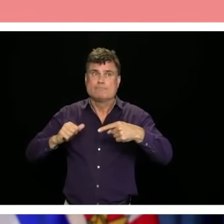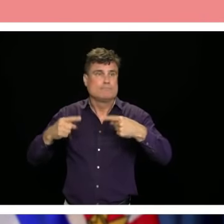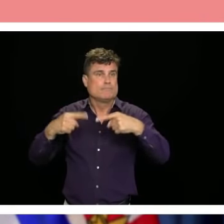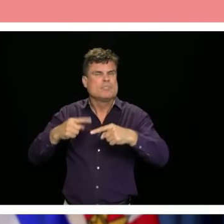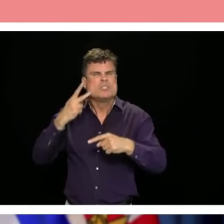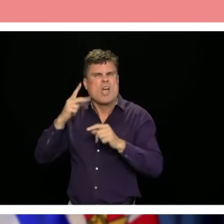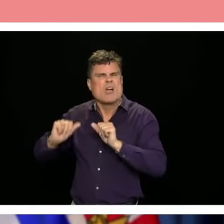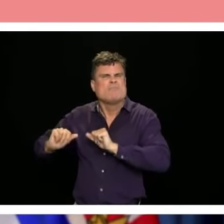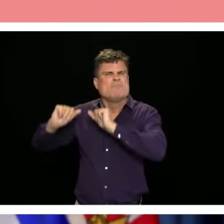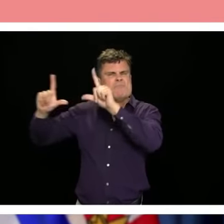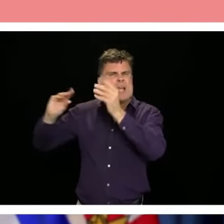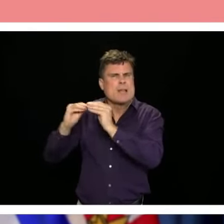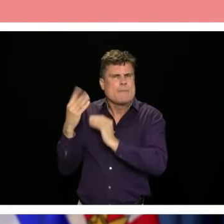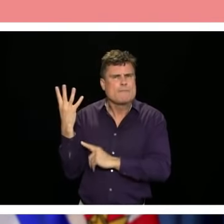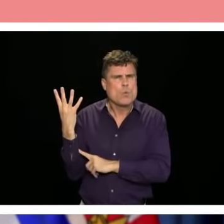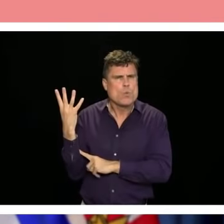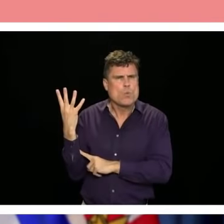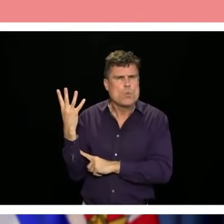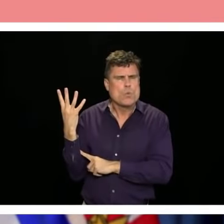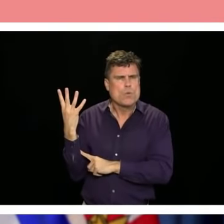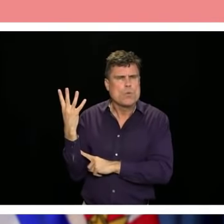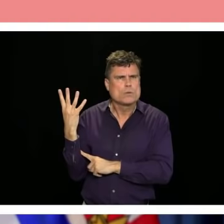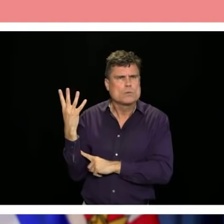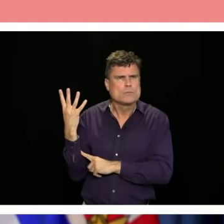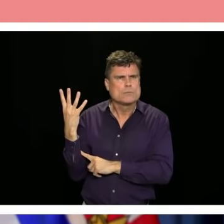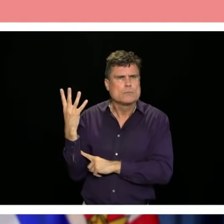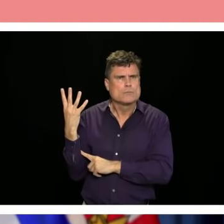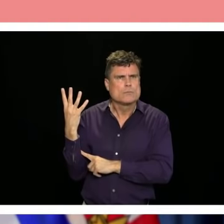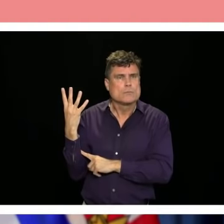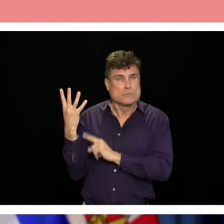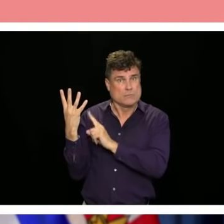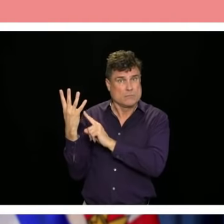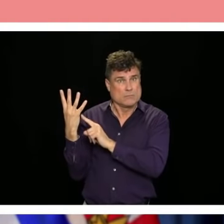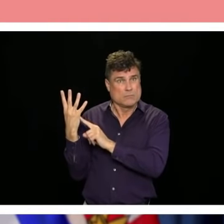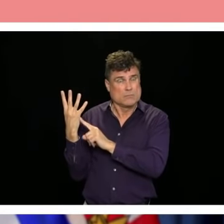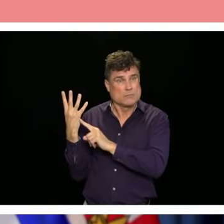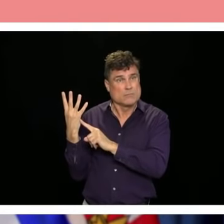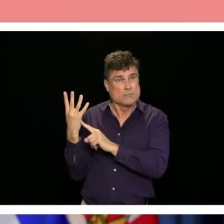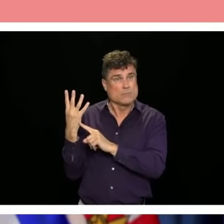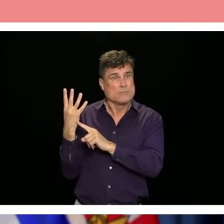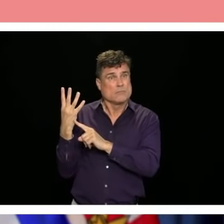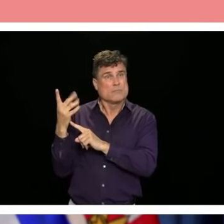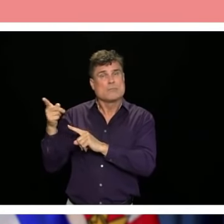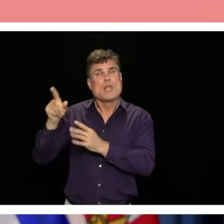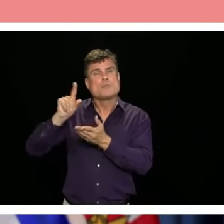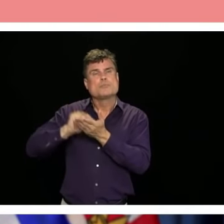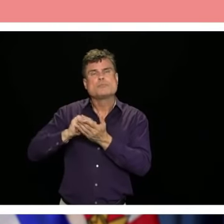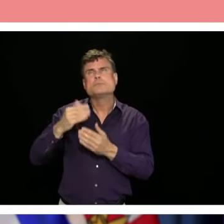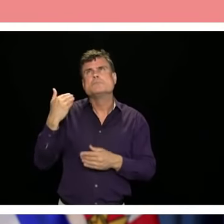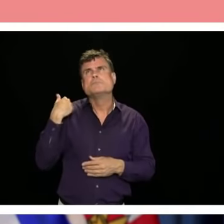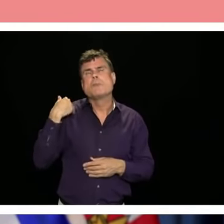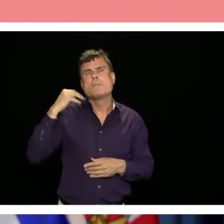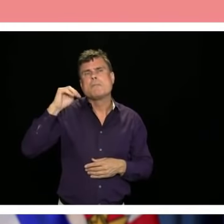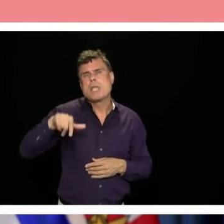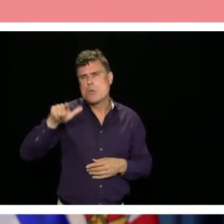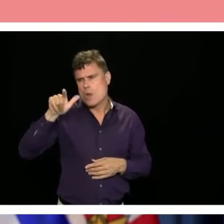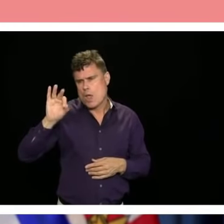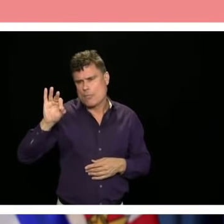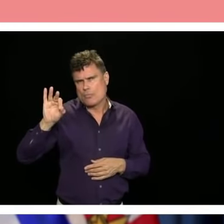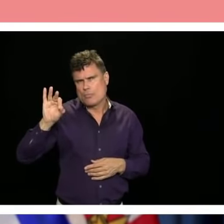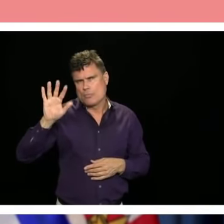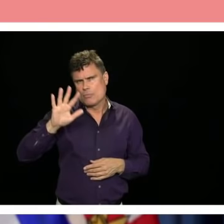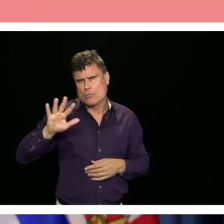briefly about those slides. That, as Dr. Henry has said, one, it demonstrates why we